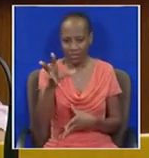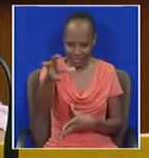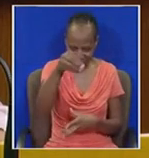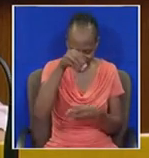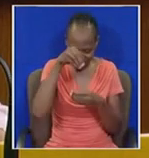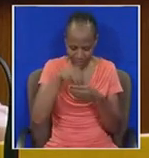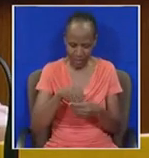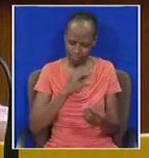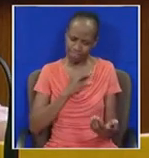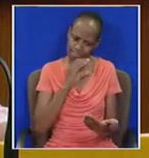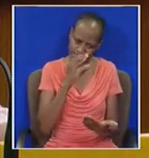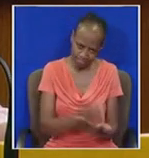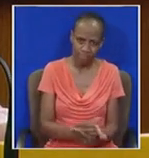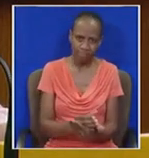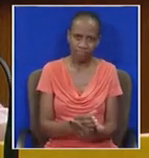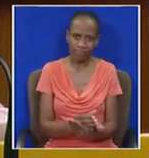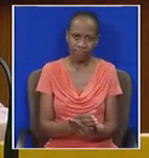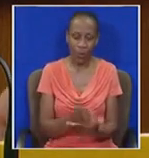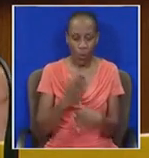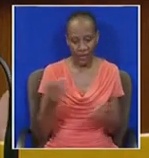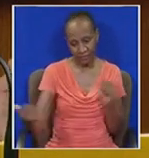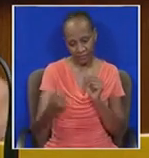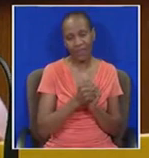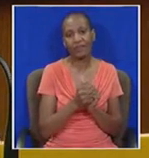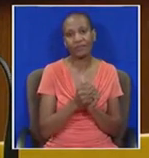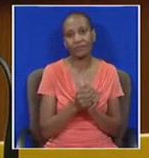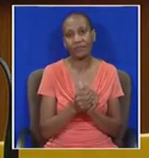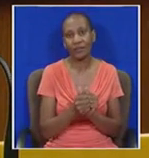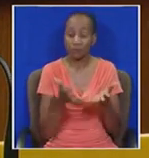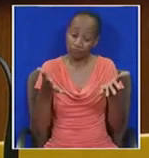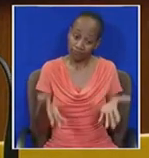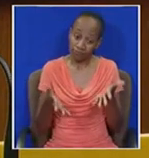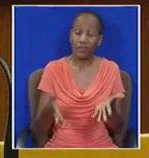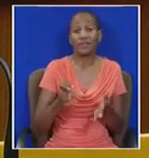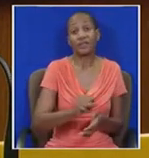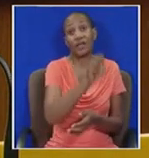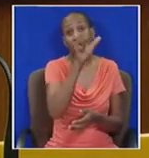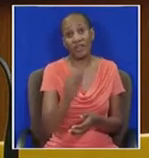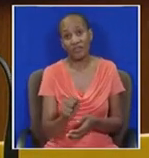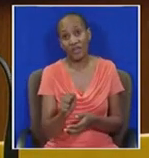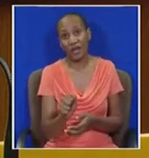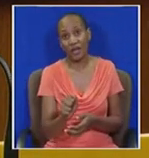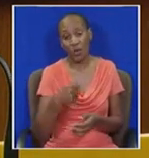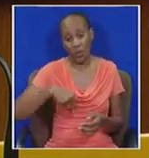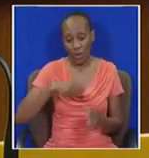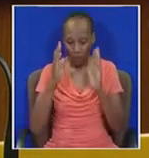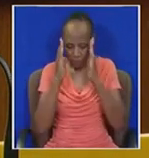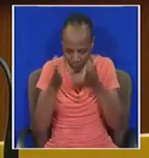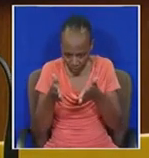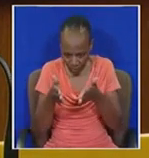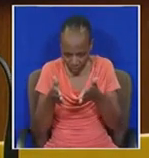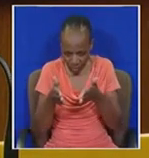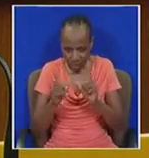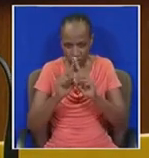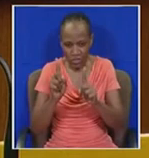totally committed to this. Now, already in South Africa, we're focusing on key industrial